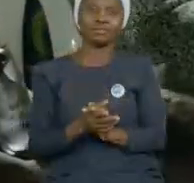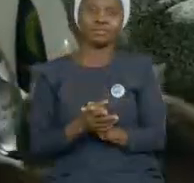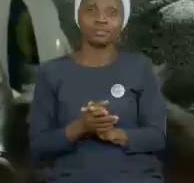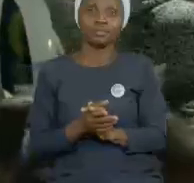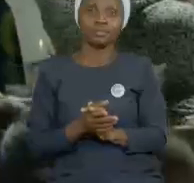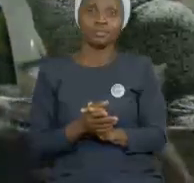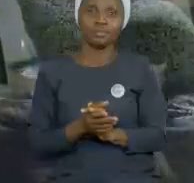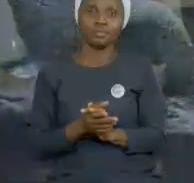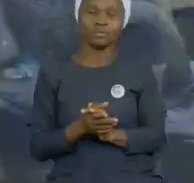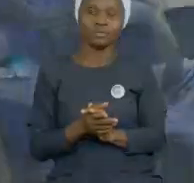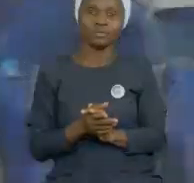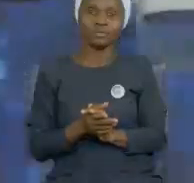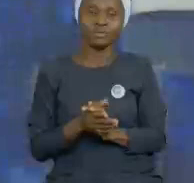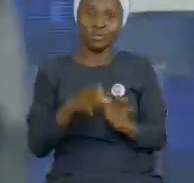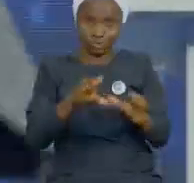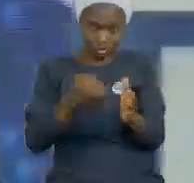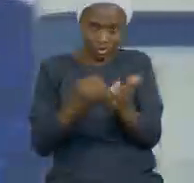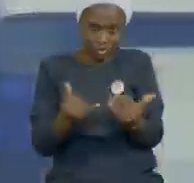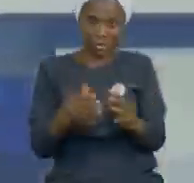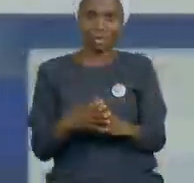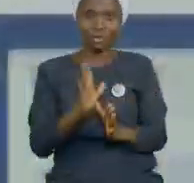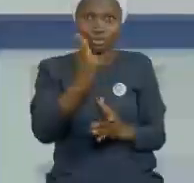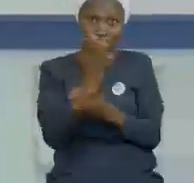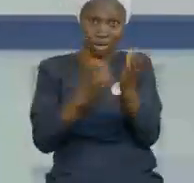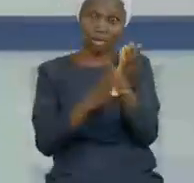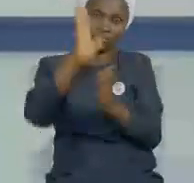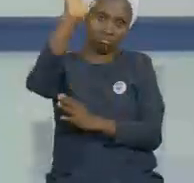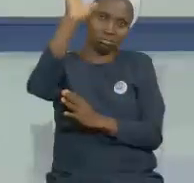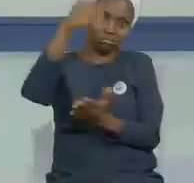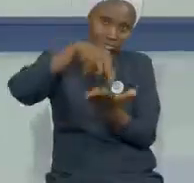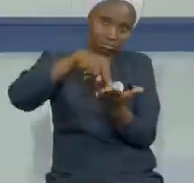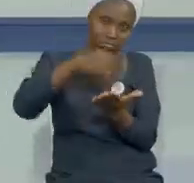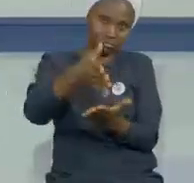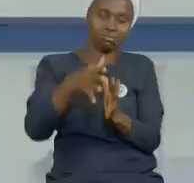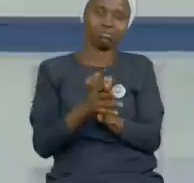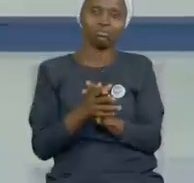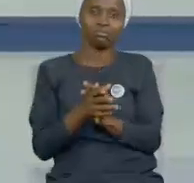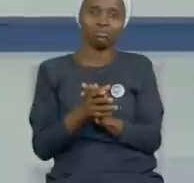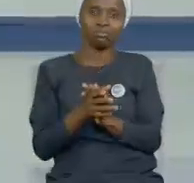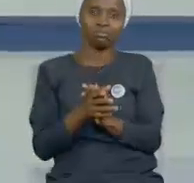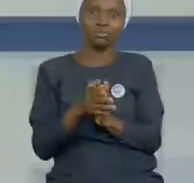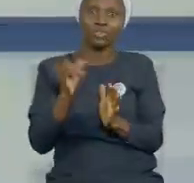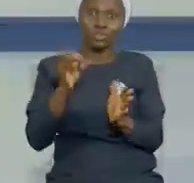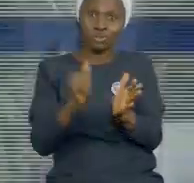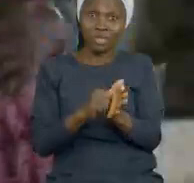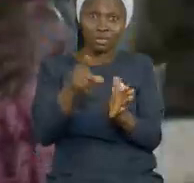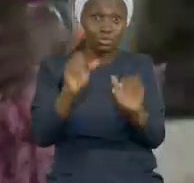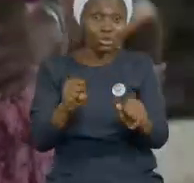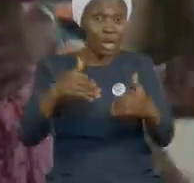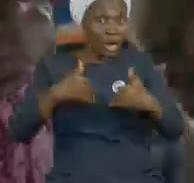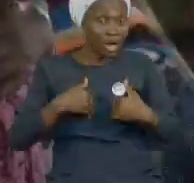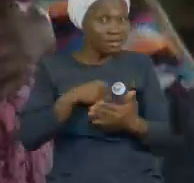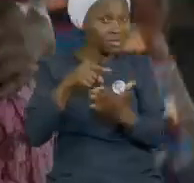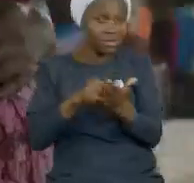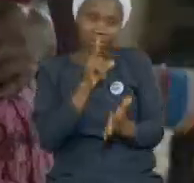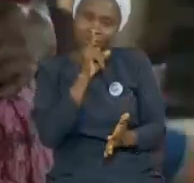He'll do it now. Raise up your hand and stand up. So you can have this